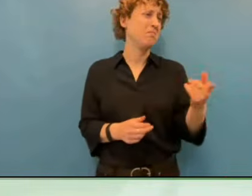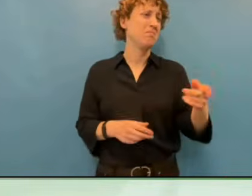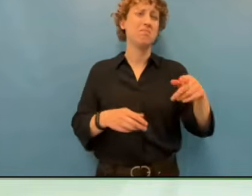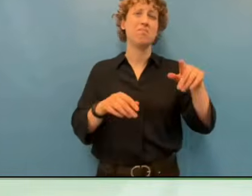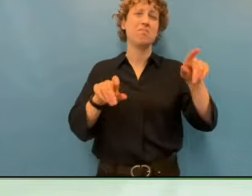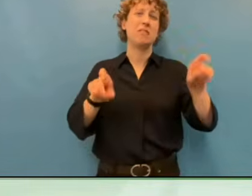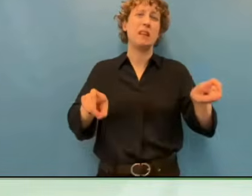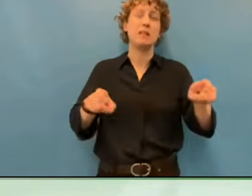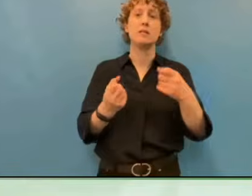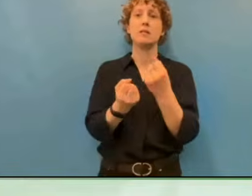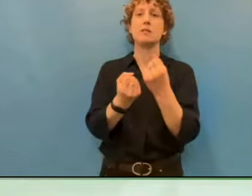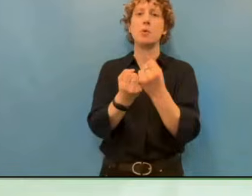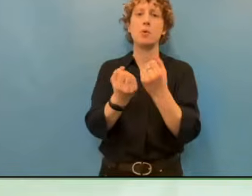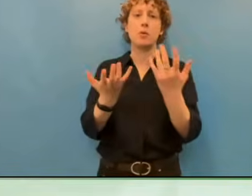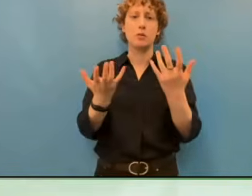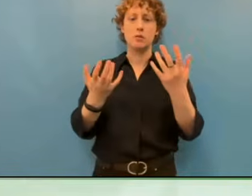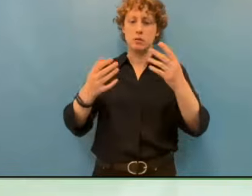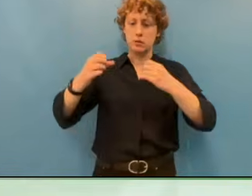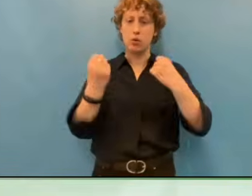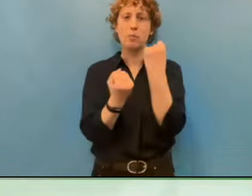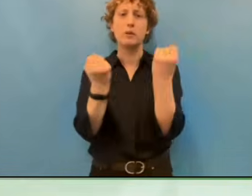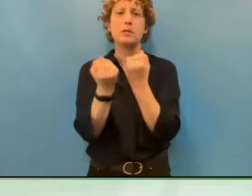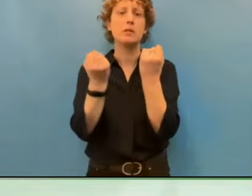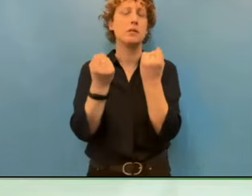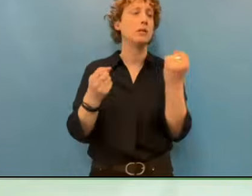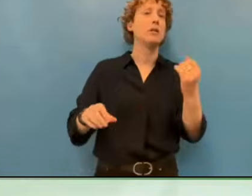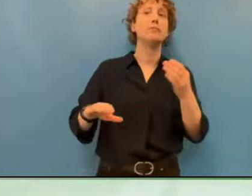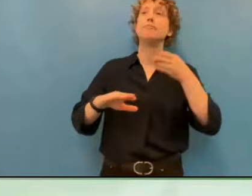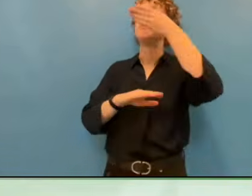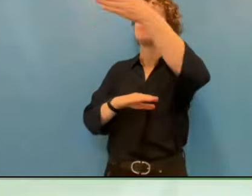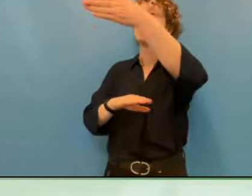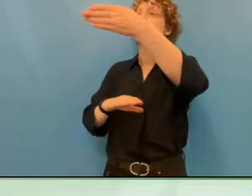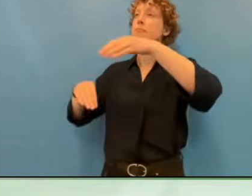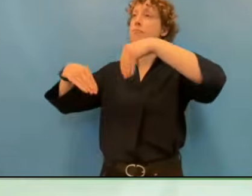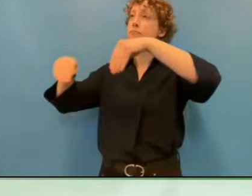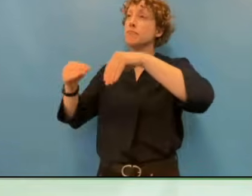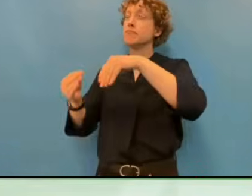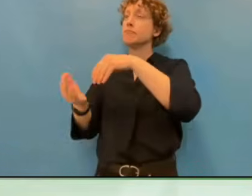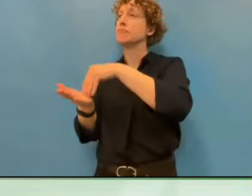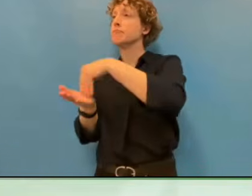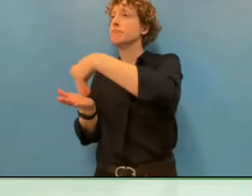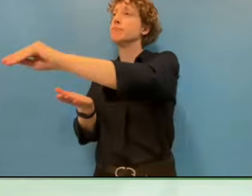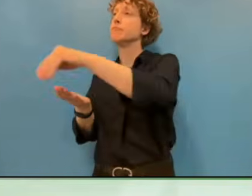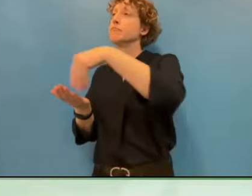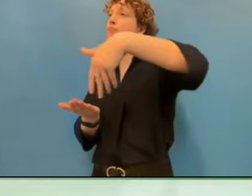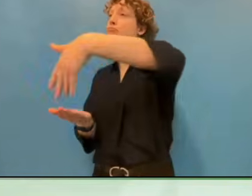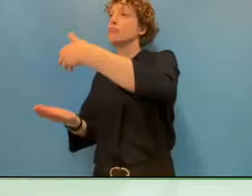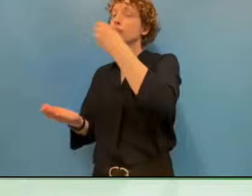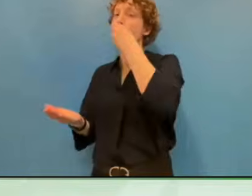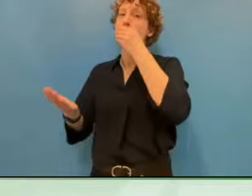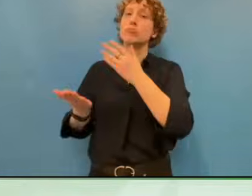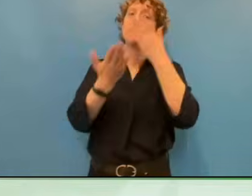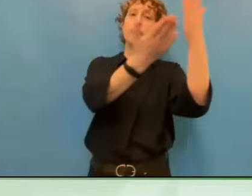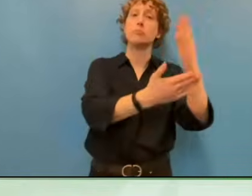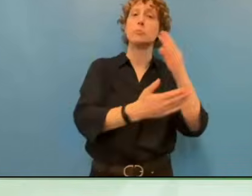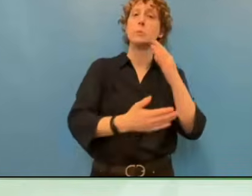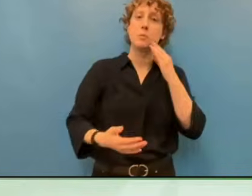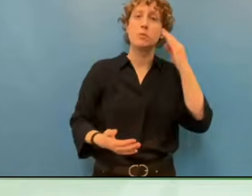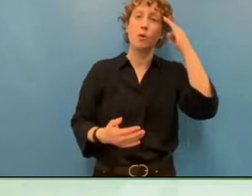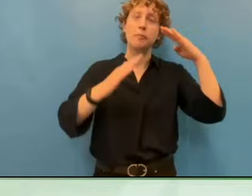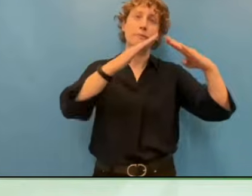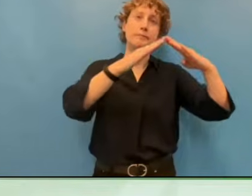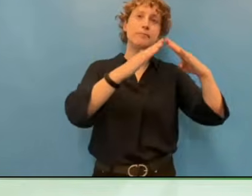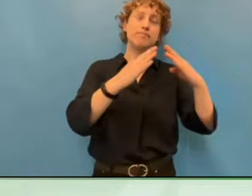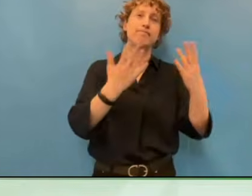reasons. For somebody going to buy groceries, bringing that to them. Today, that's done with cash, which is fairly